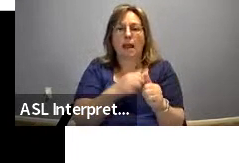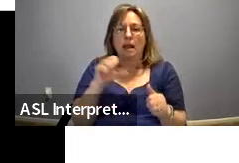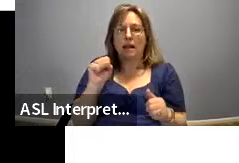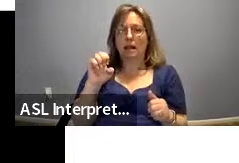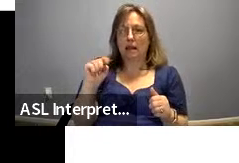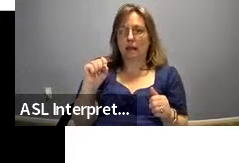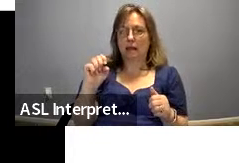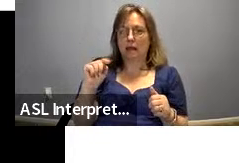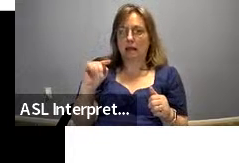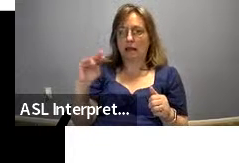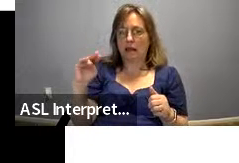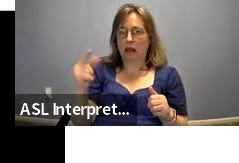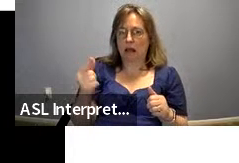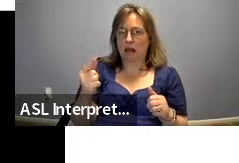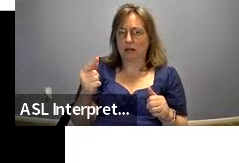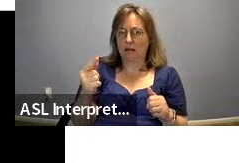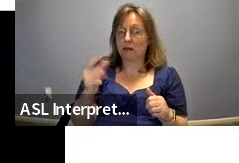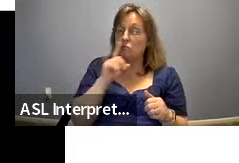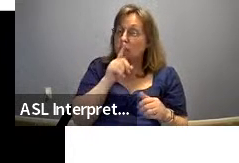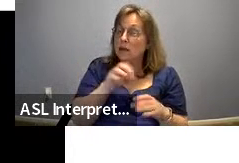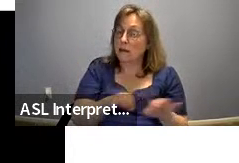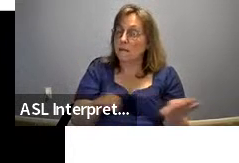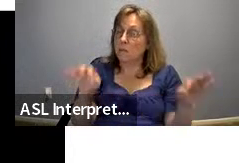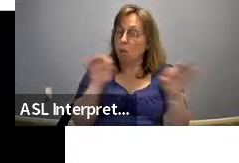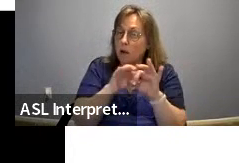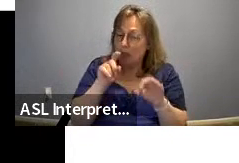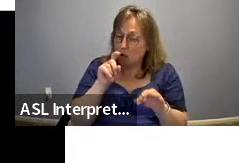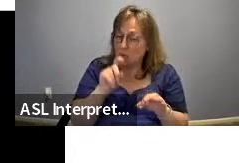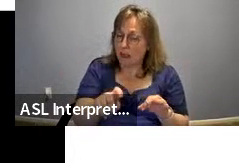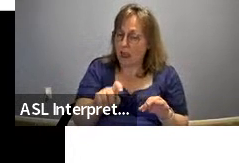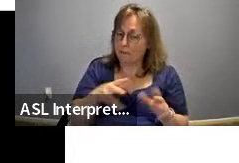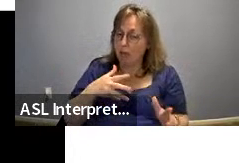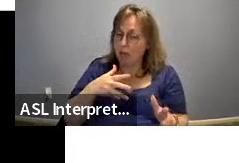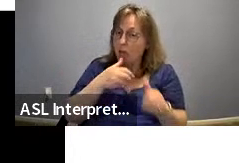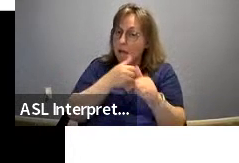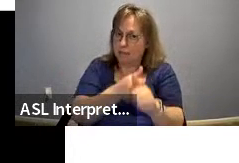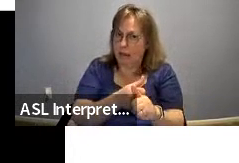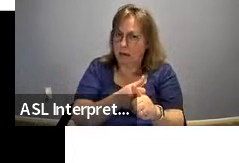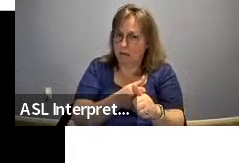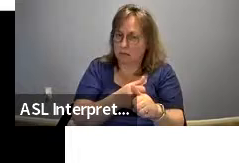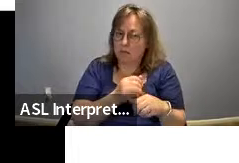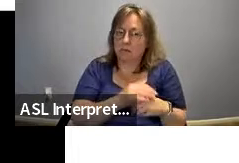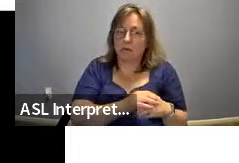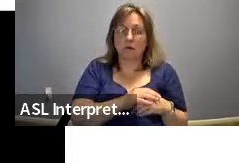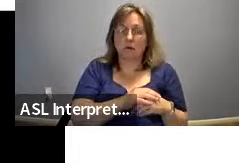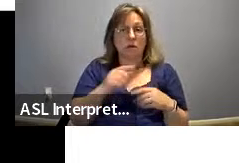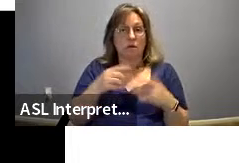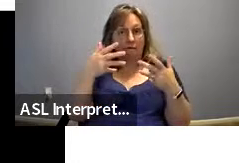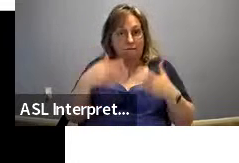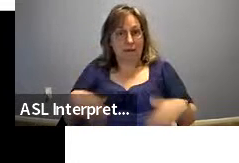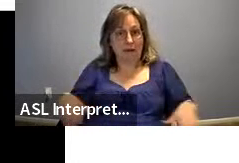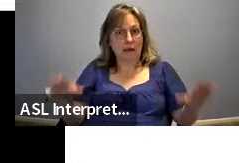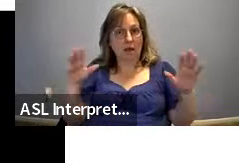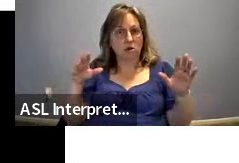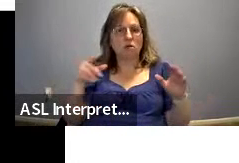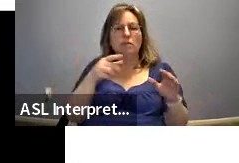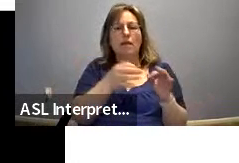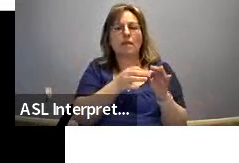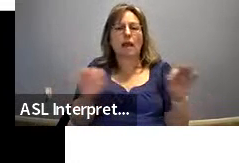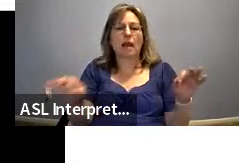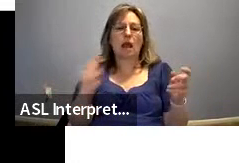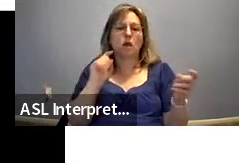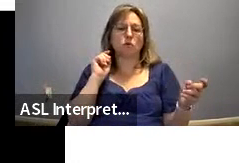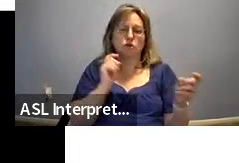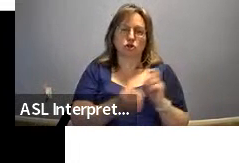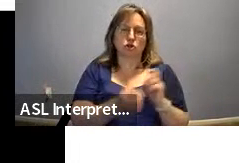tap Update Settings. Once you do that, the language will be changed on any device when you log